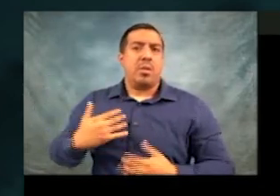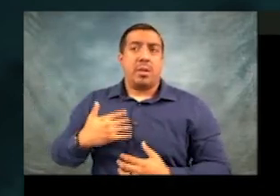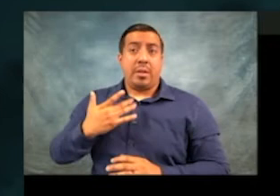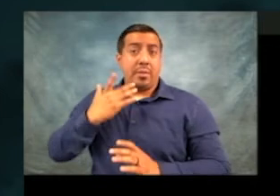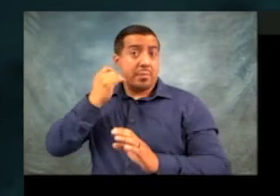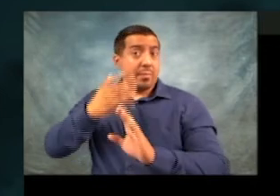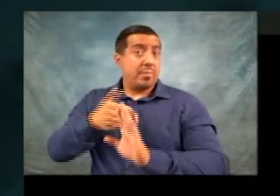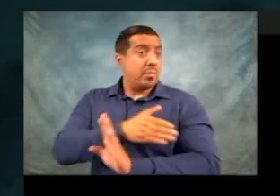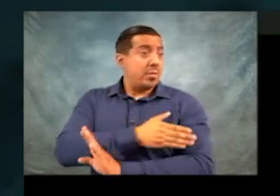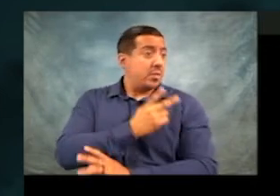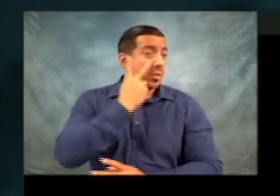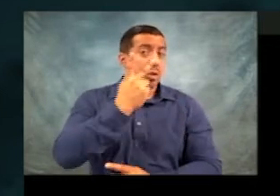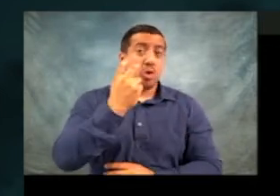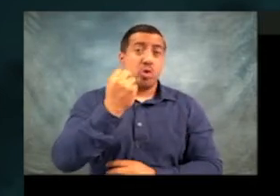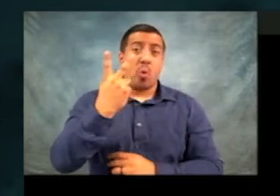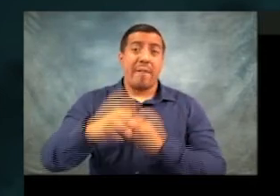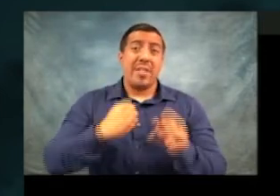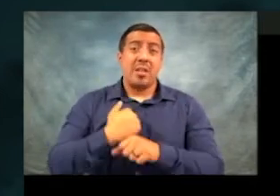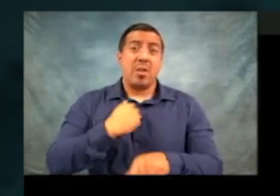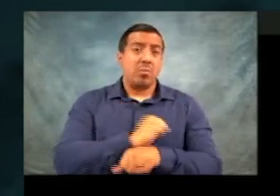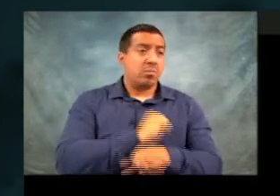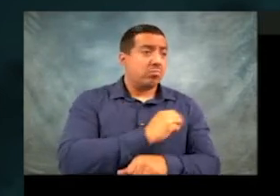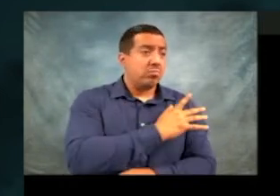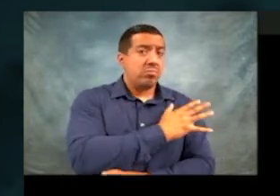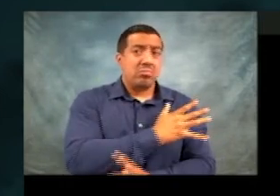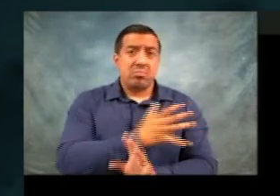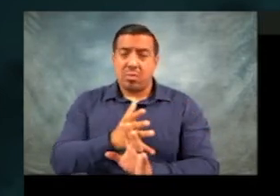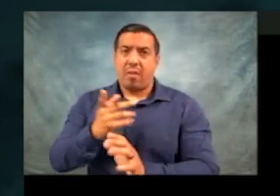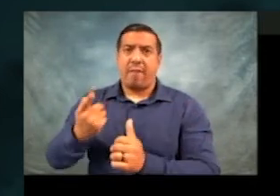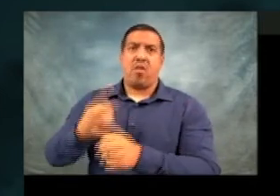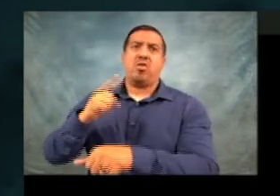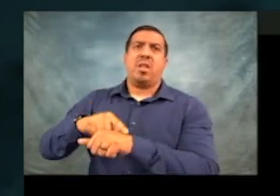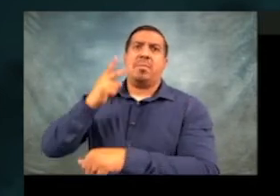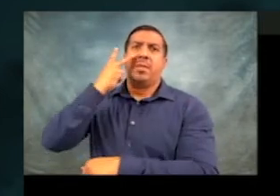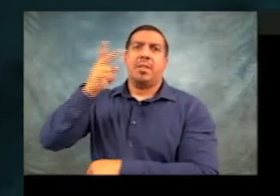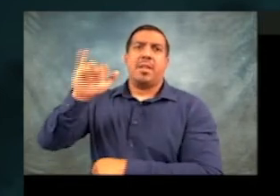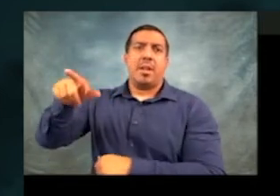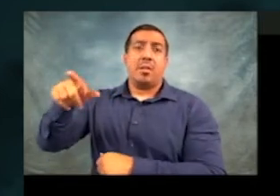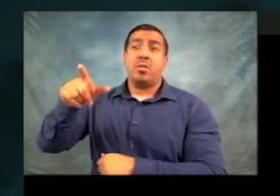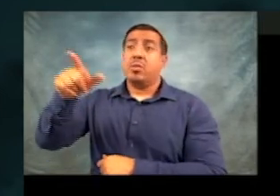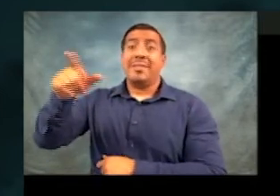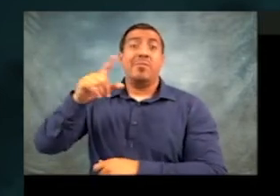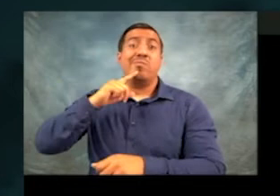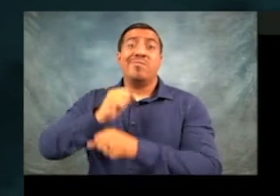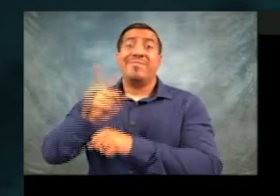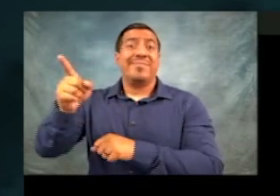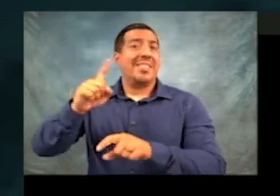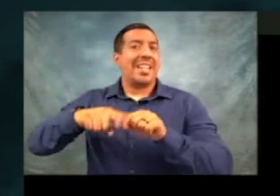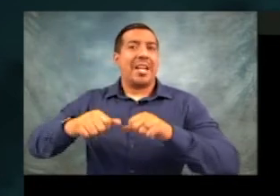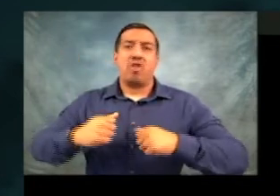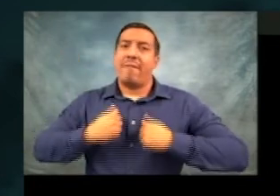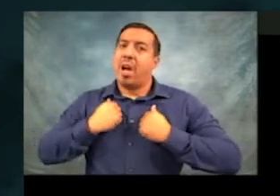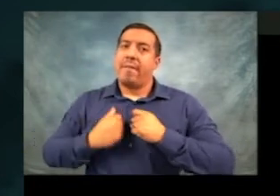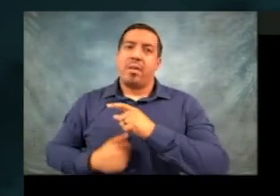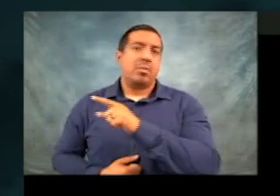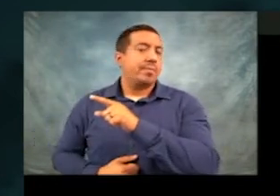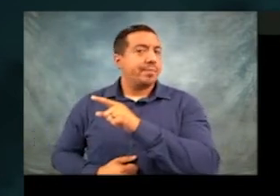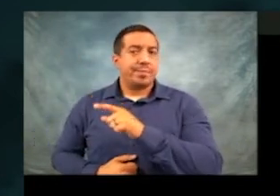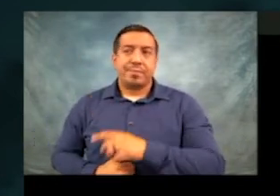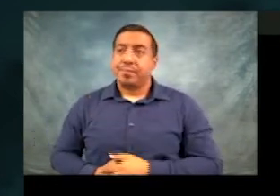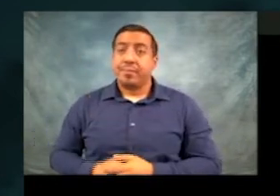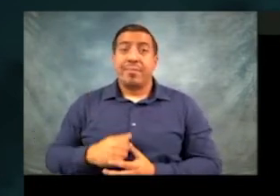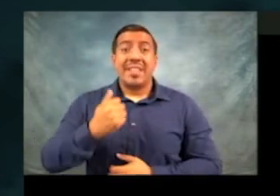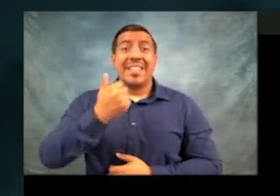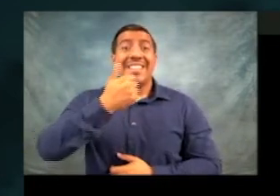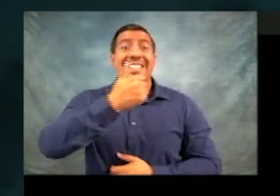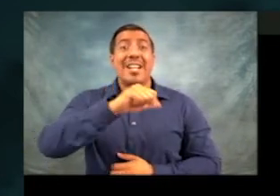surge for 12 years. This is absolutely unsurvivable, because any home that